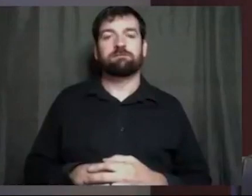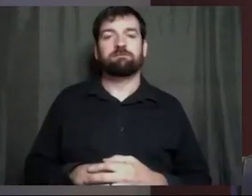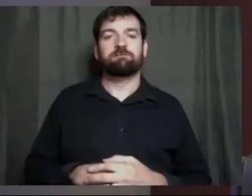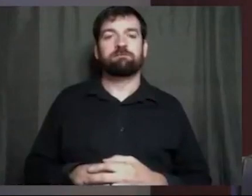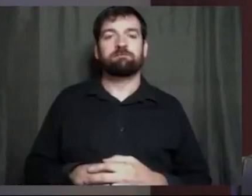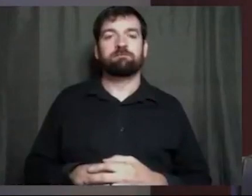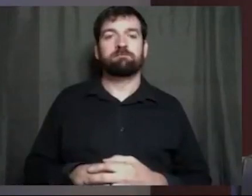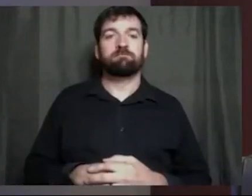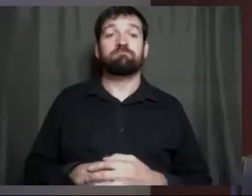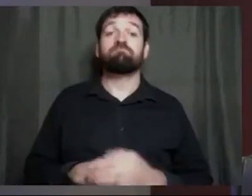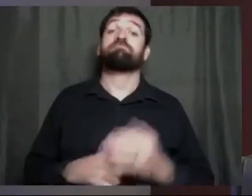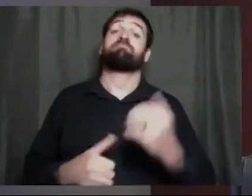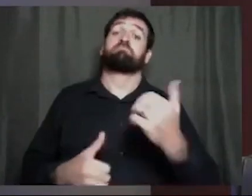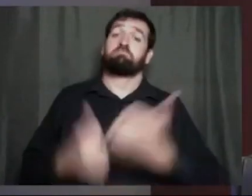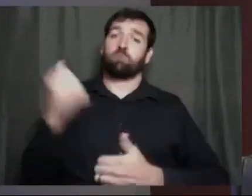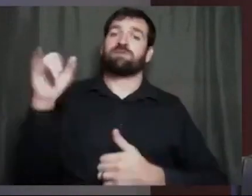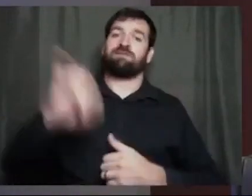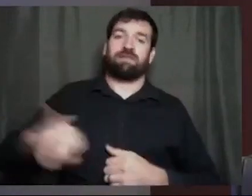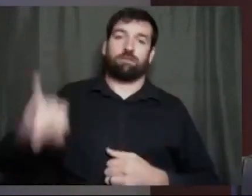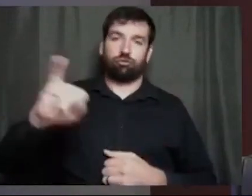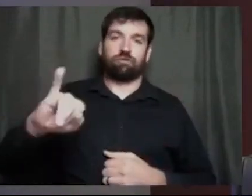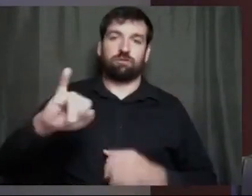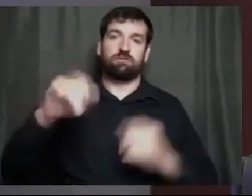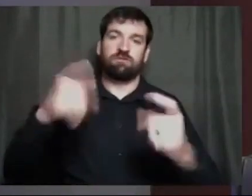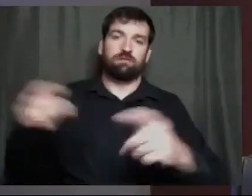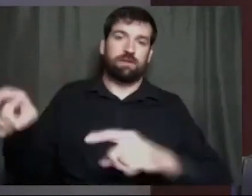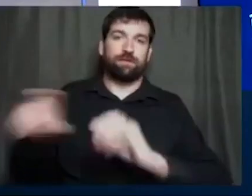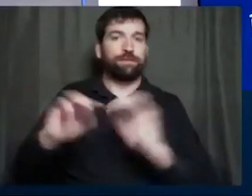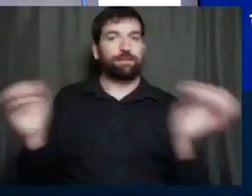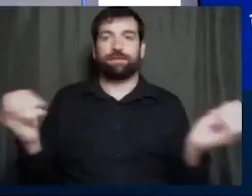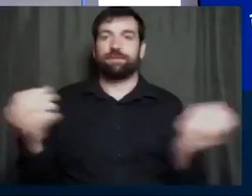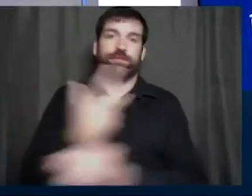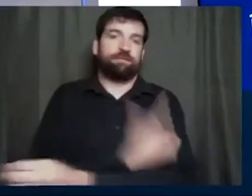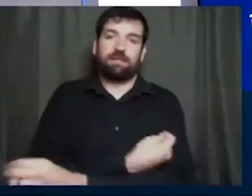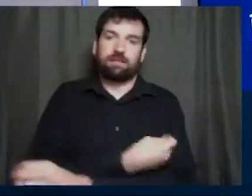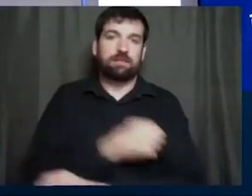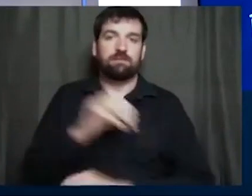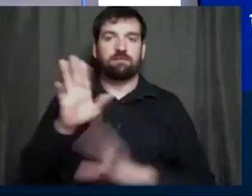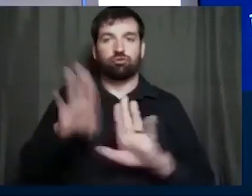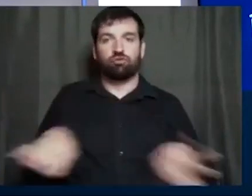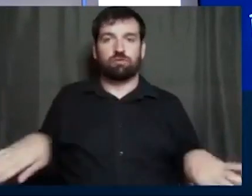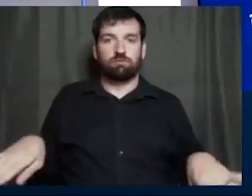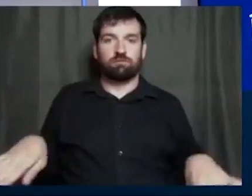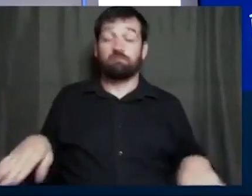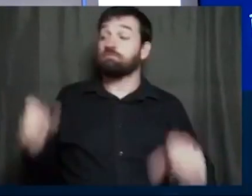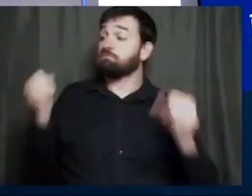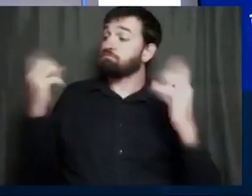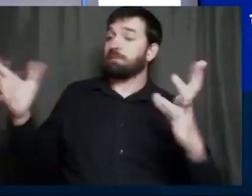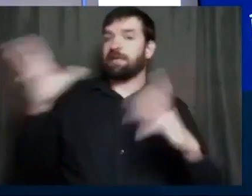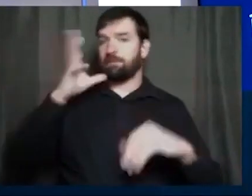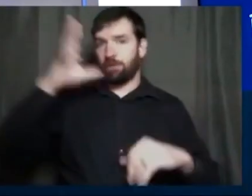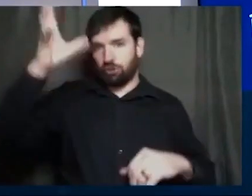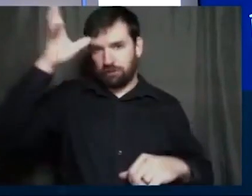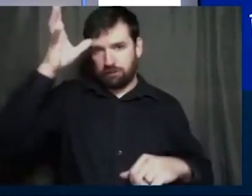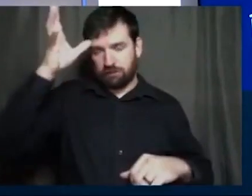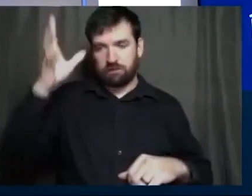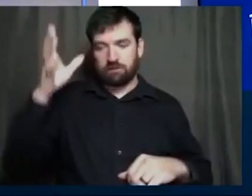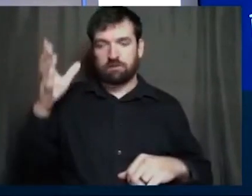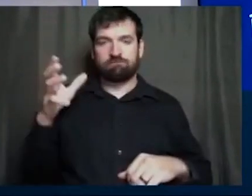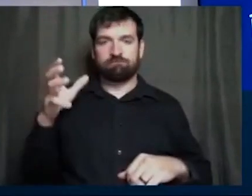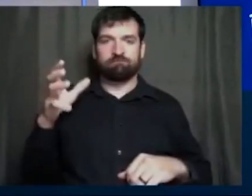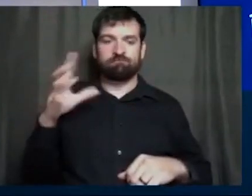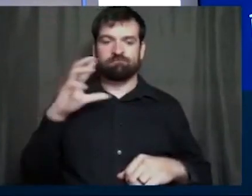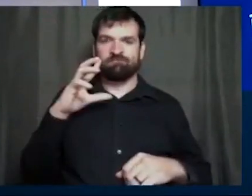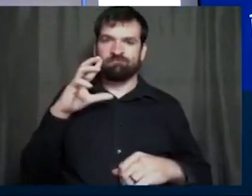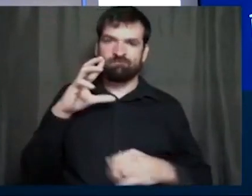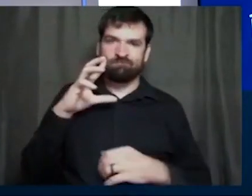the infections are happening in unvaccinated kids. Okay, so there are a lot of parents who are intertwined with the school district in these school